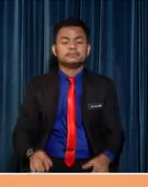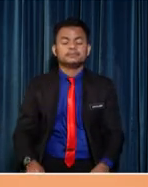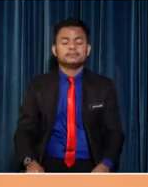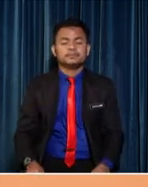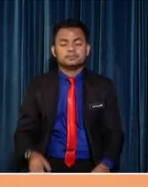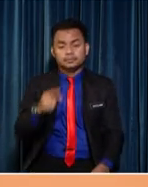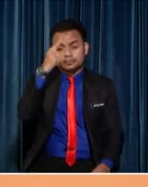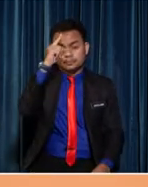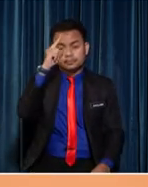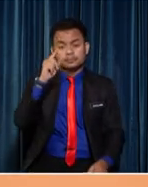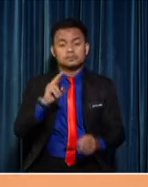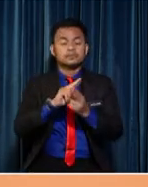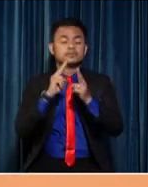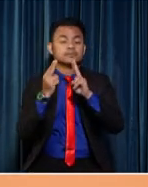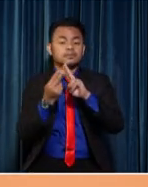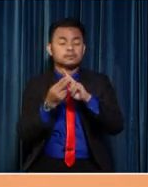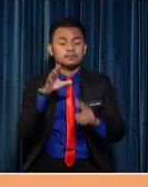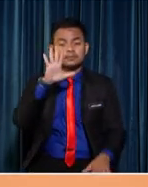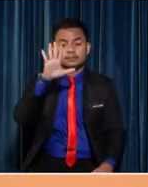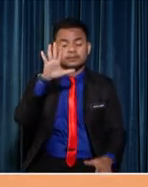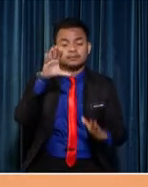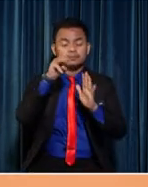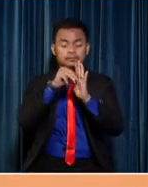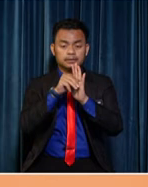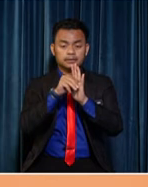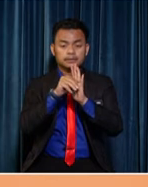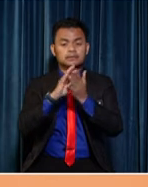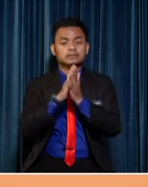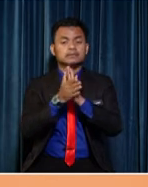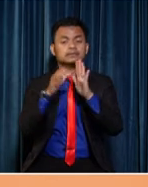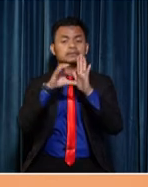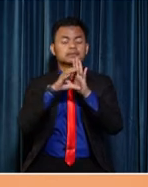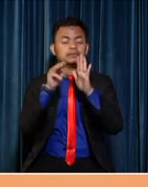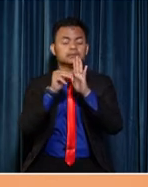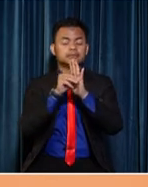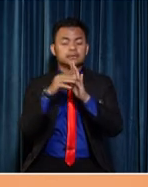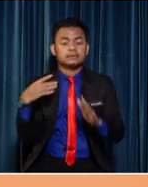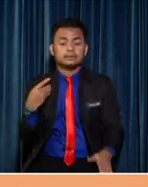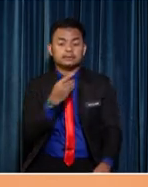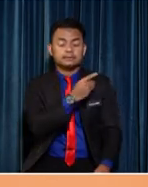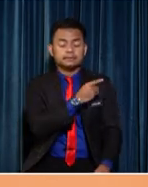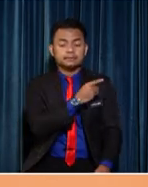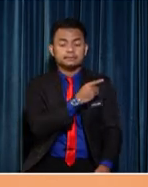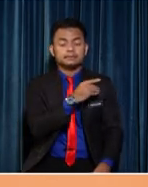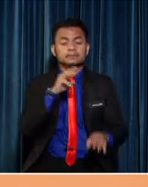To convert 5 meters to centimeter, we have to